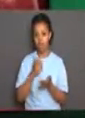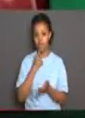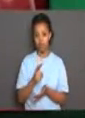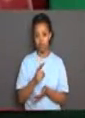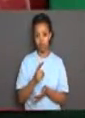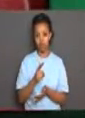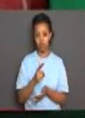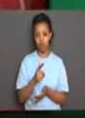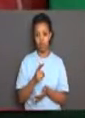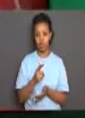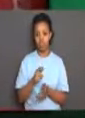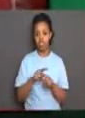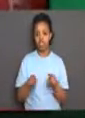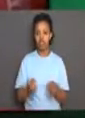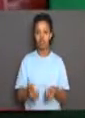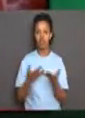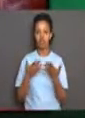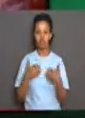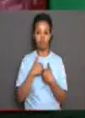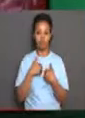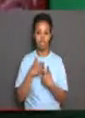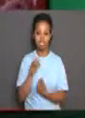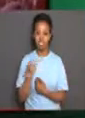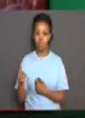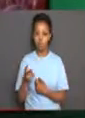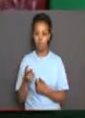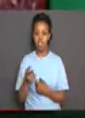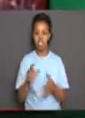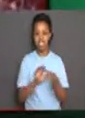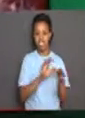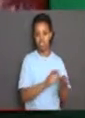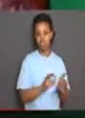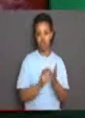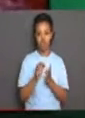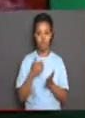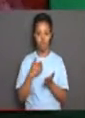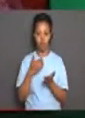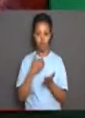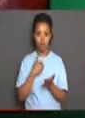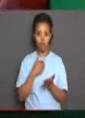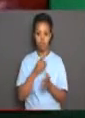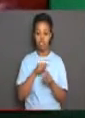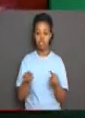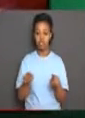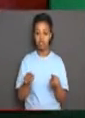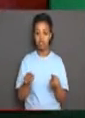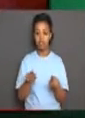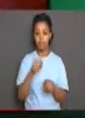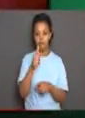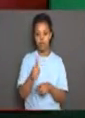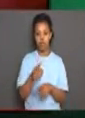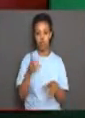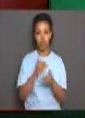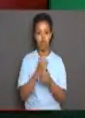While most animals may have the same number of chains, they vary in terms of their